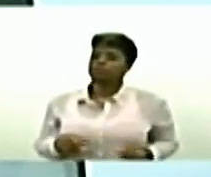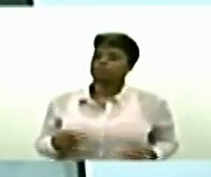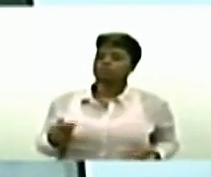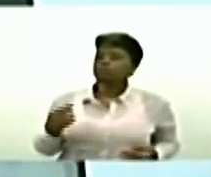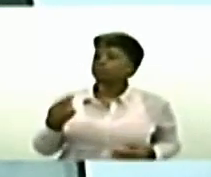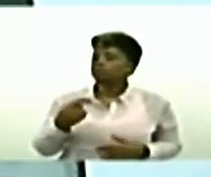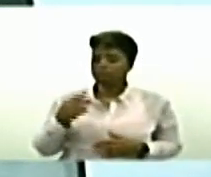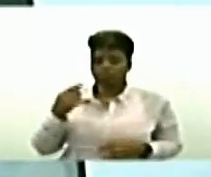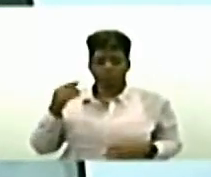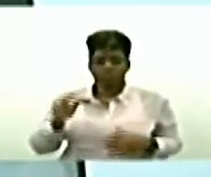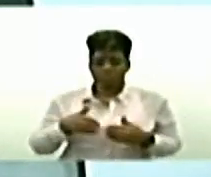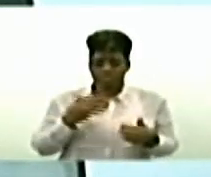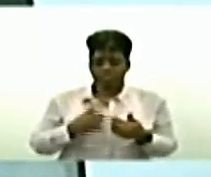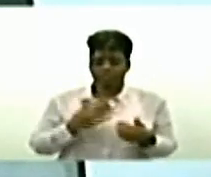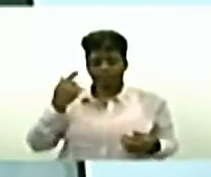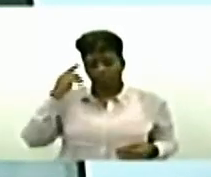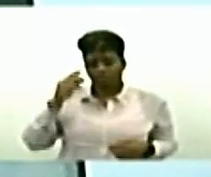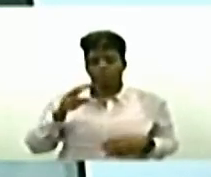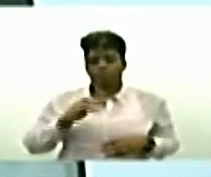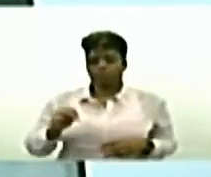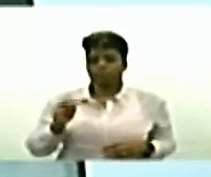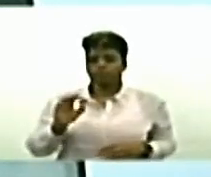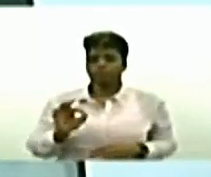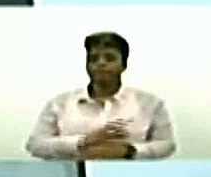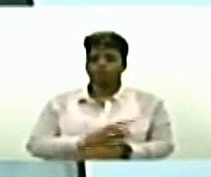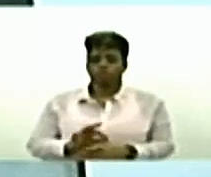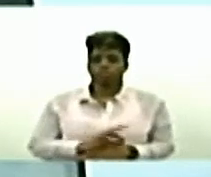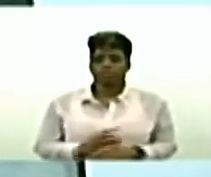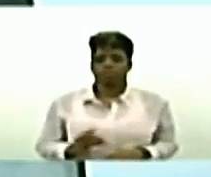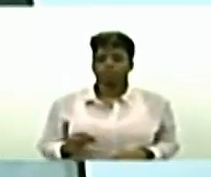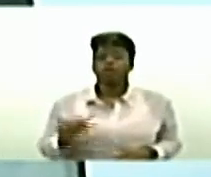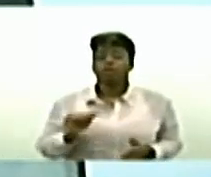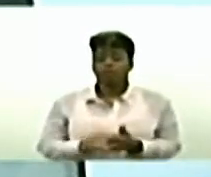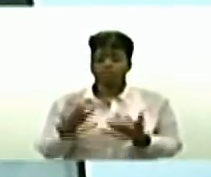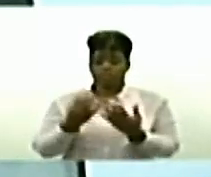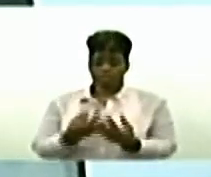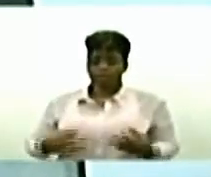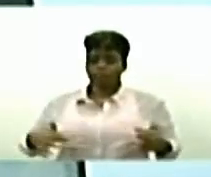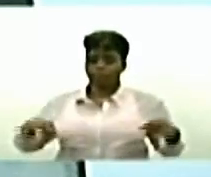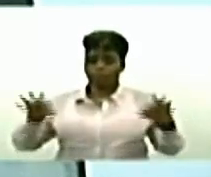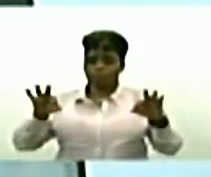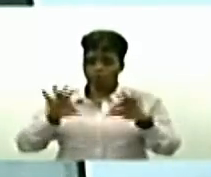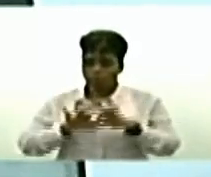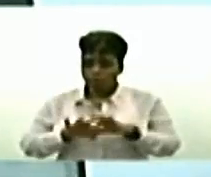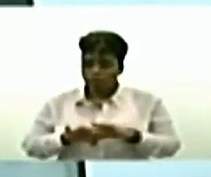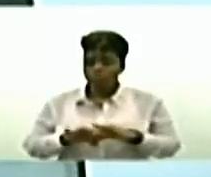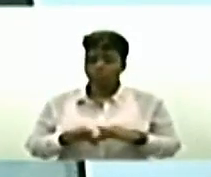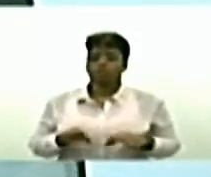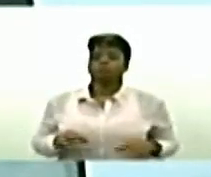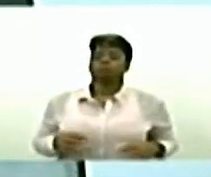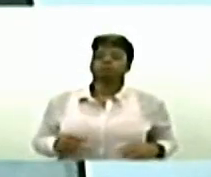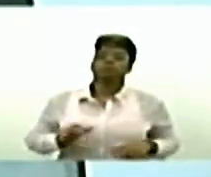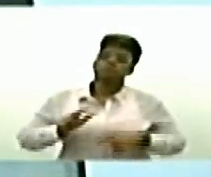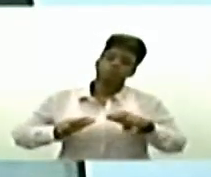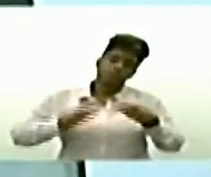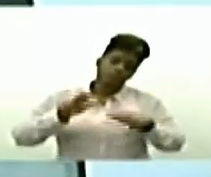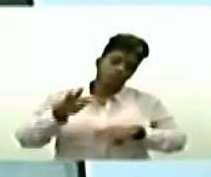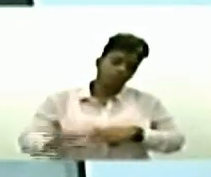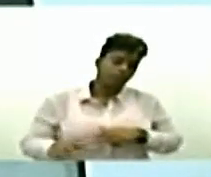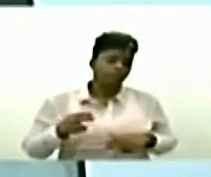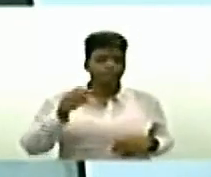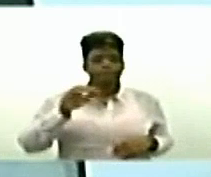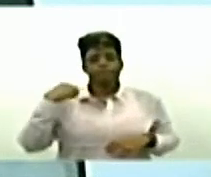function. And this is seen as an important step forward and an important enabler for us